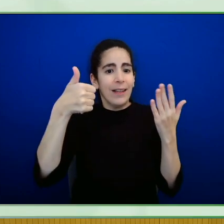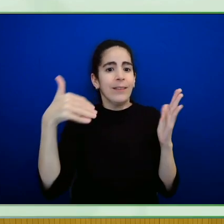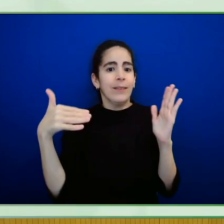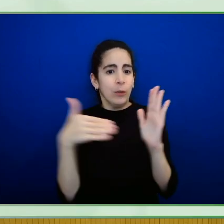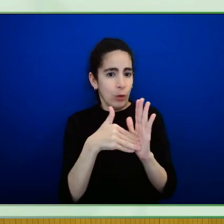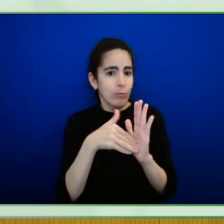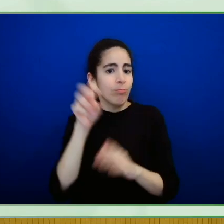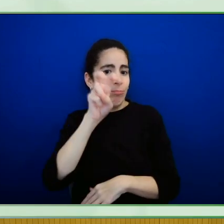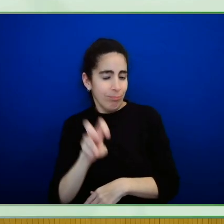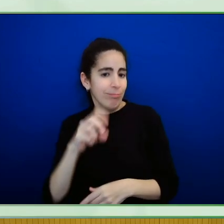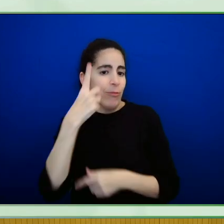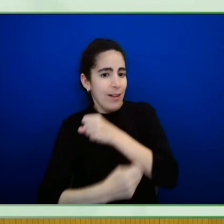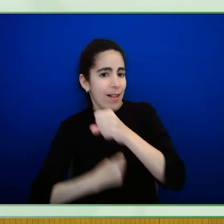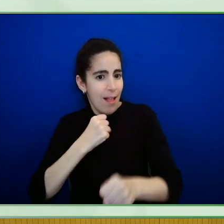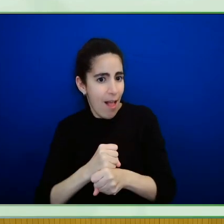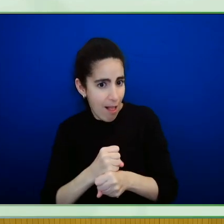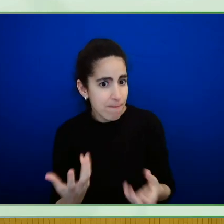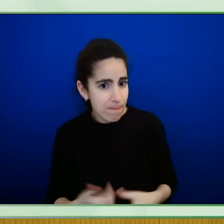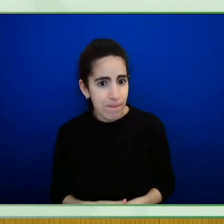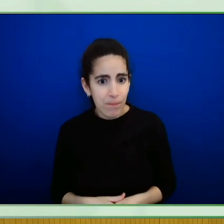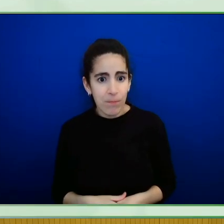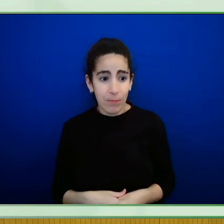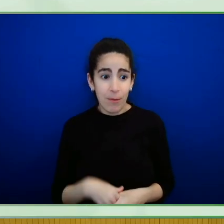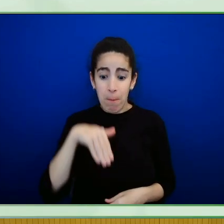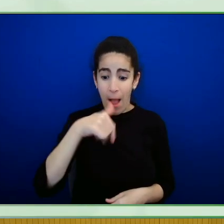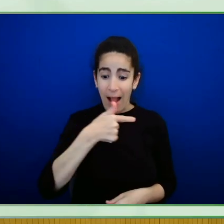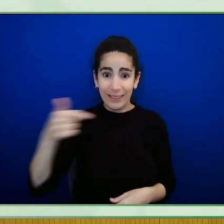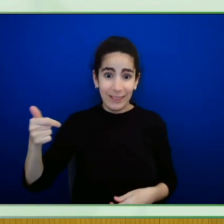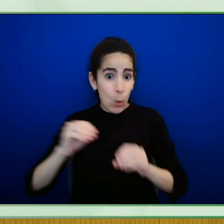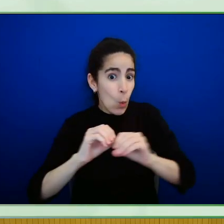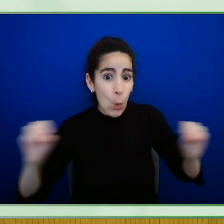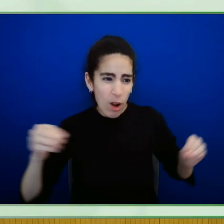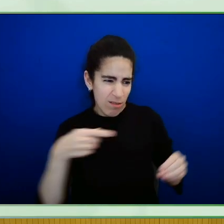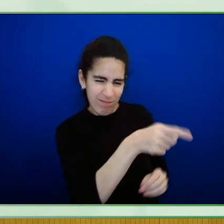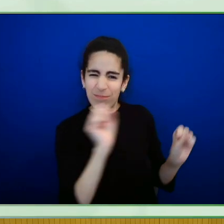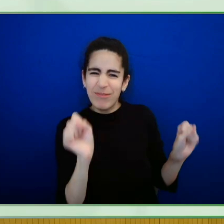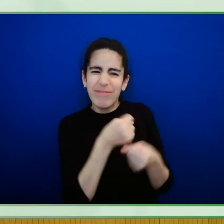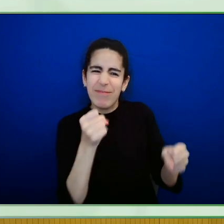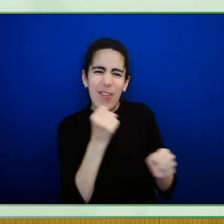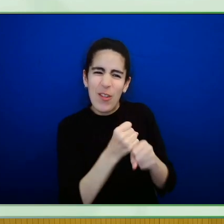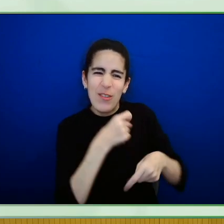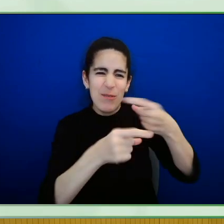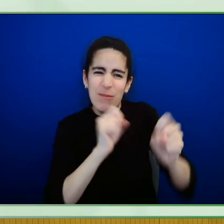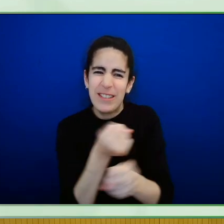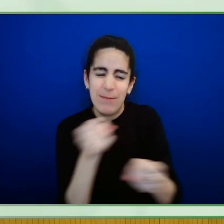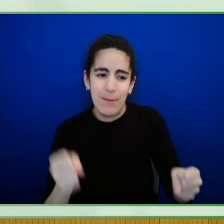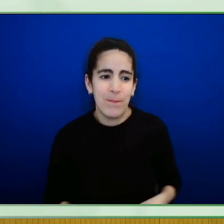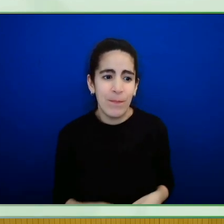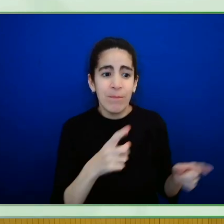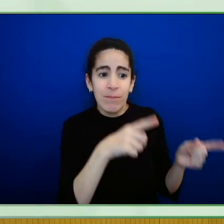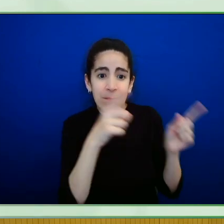Without a MAD, this possibility didn't exist. And finally, Fer, she's director of MAD